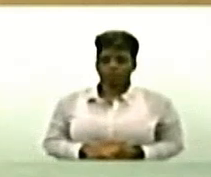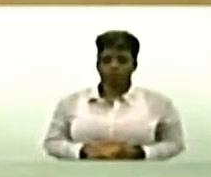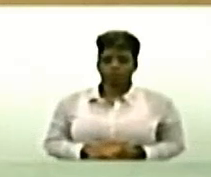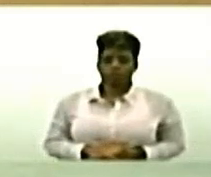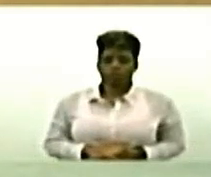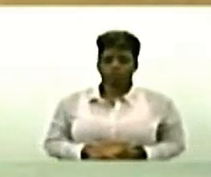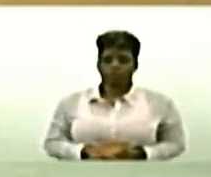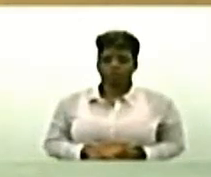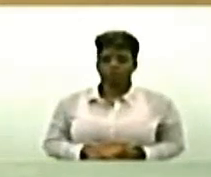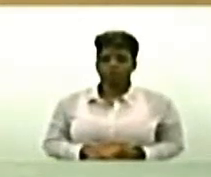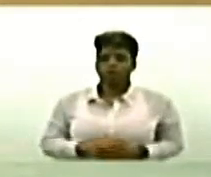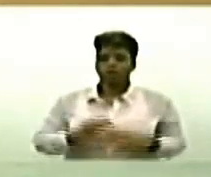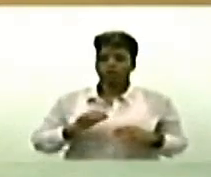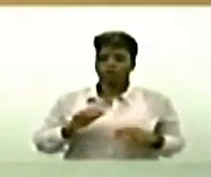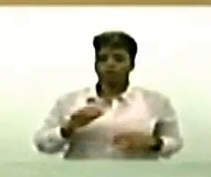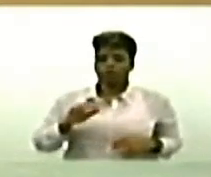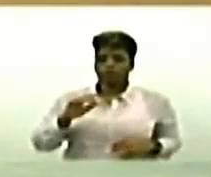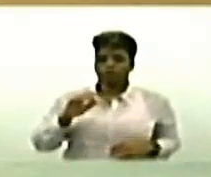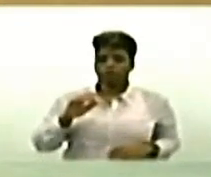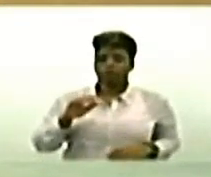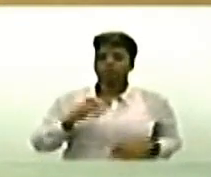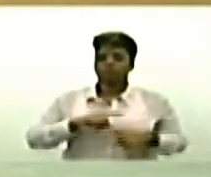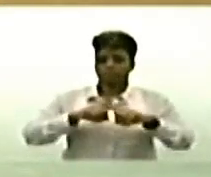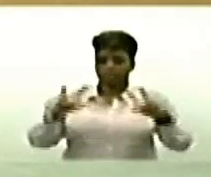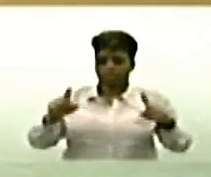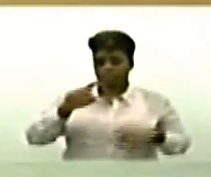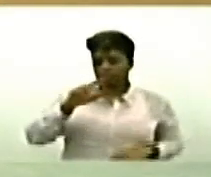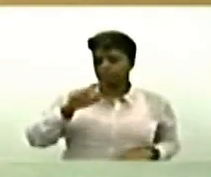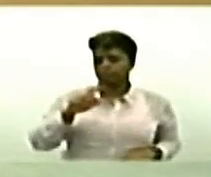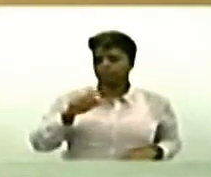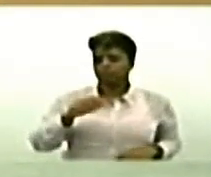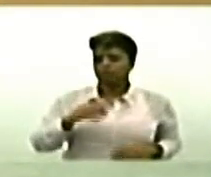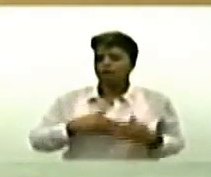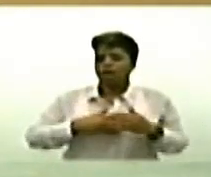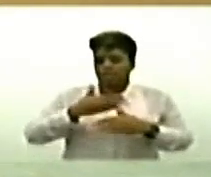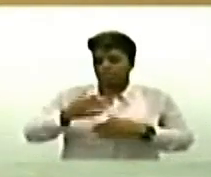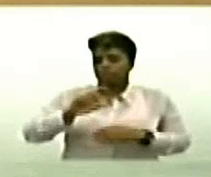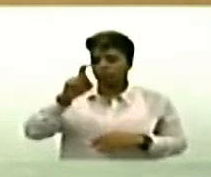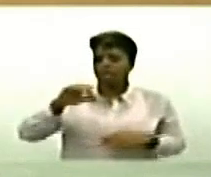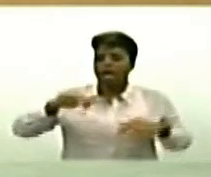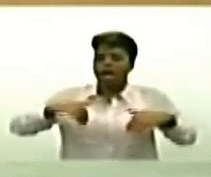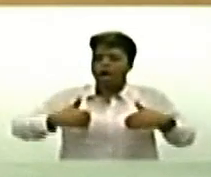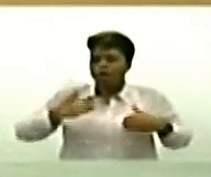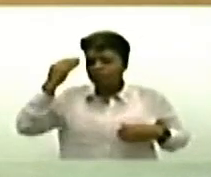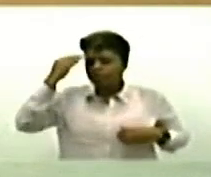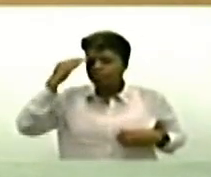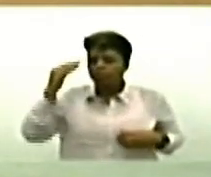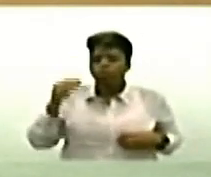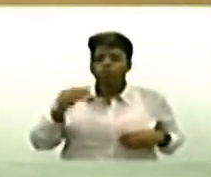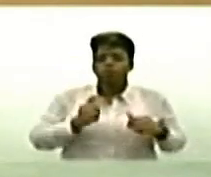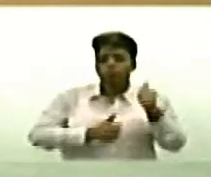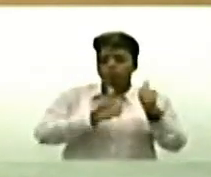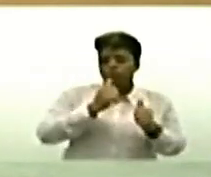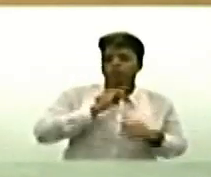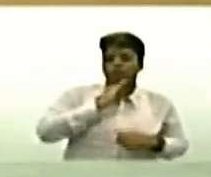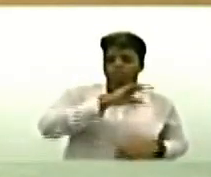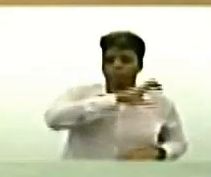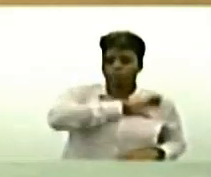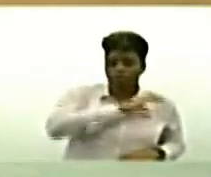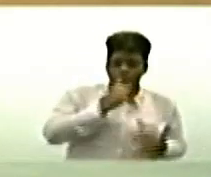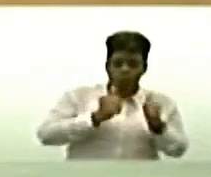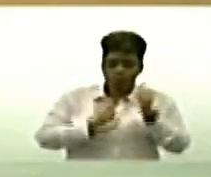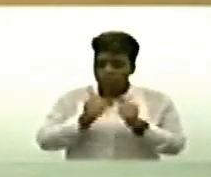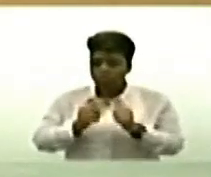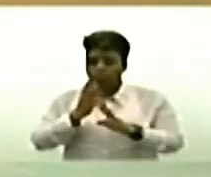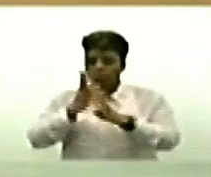That is the question. The next, Mr. Chair, how do you distinguish them? Because like I was saying earlier on, the clauses are more of a